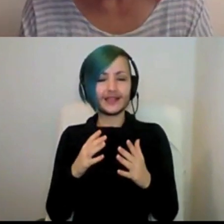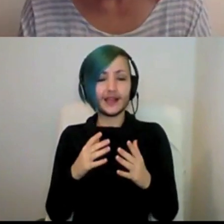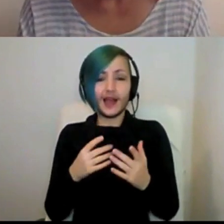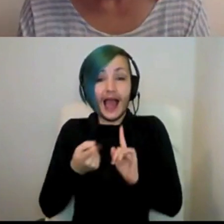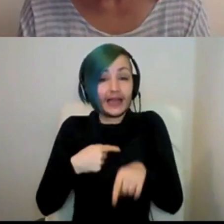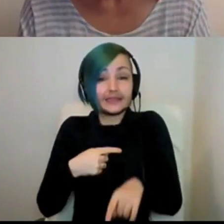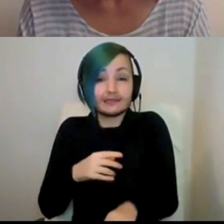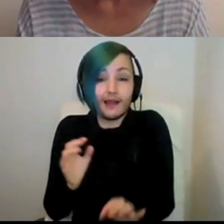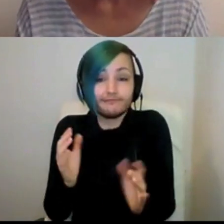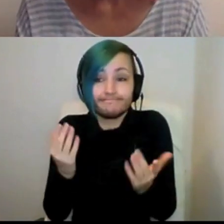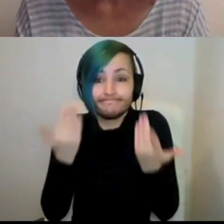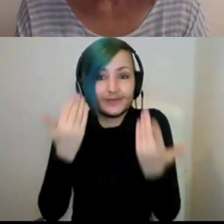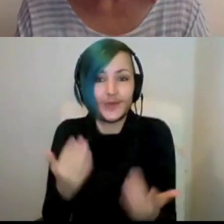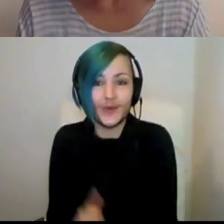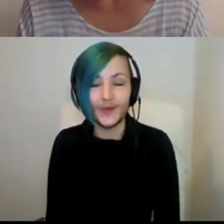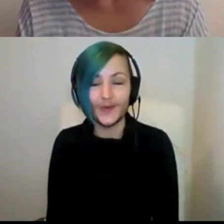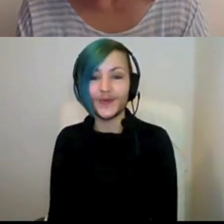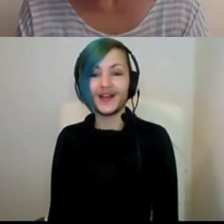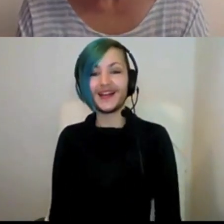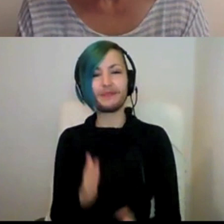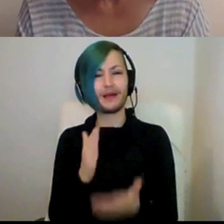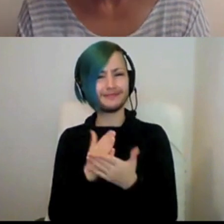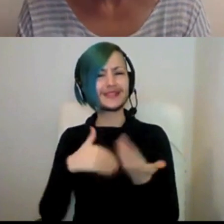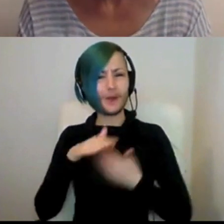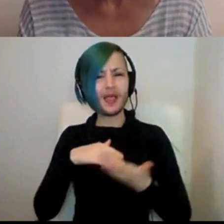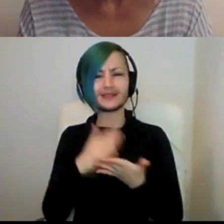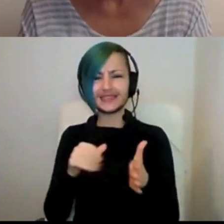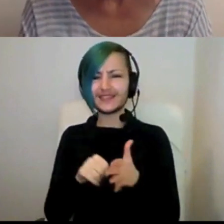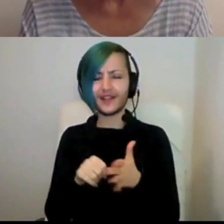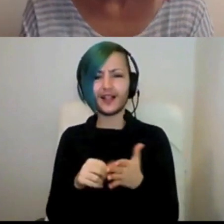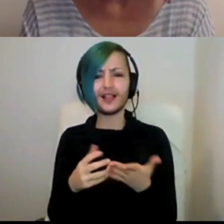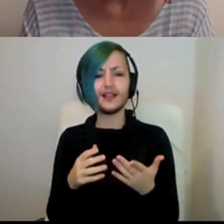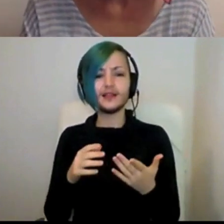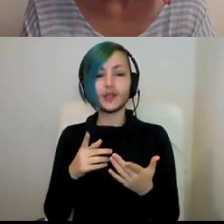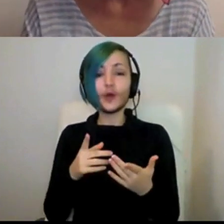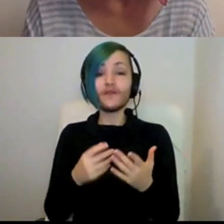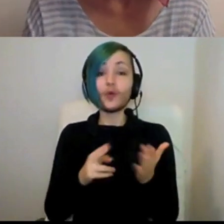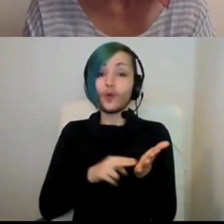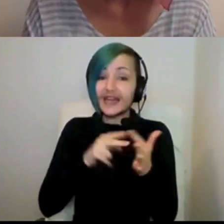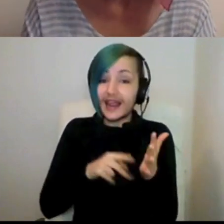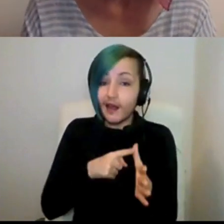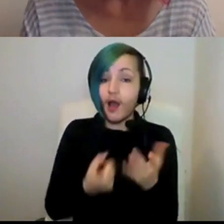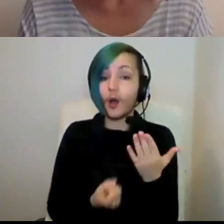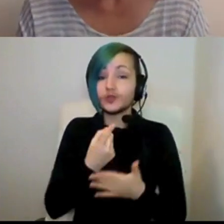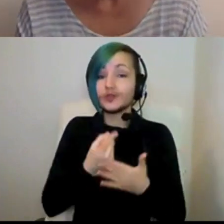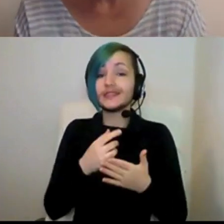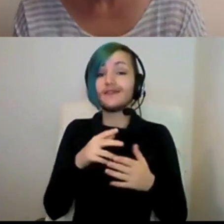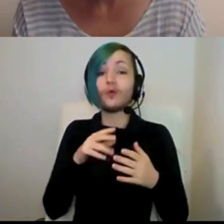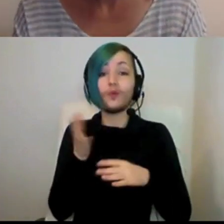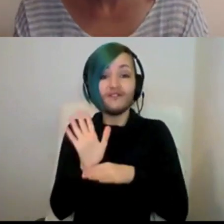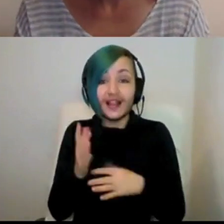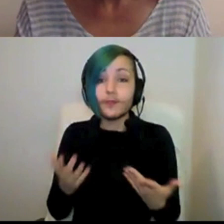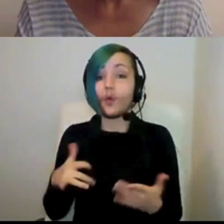think certainly for an artist like Naina, having the opportunity to share her practice in a non-verbal way through showing films or a